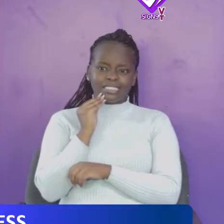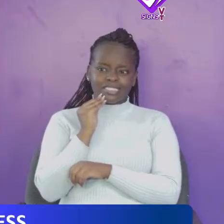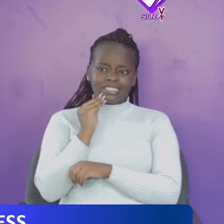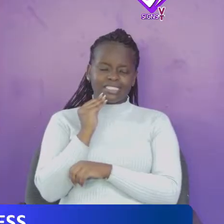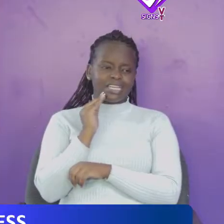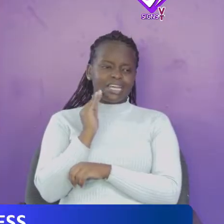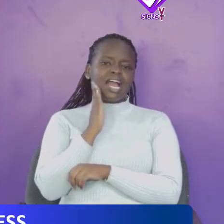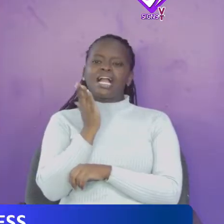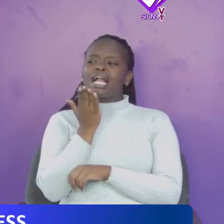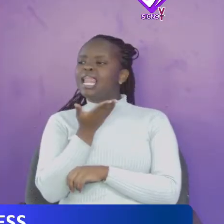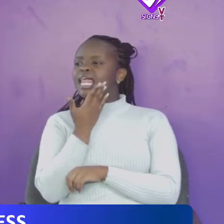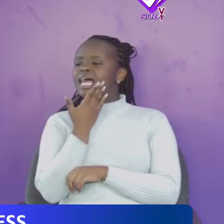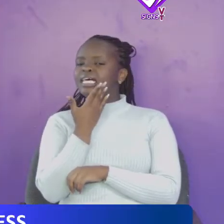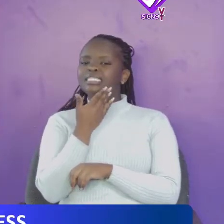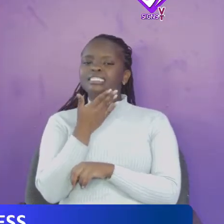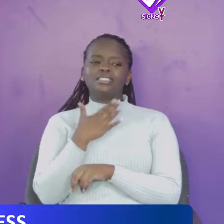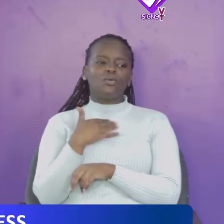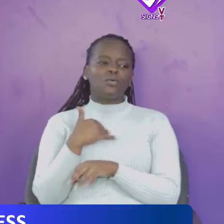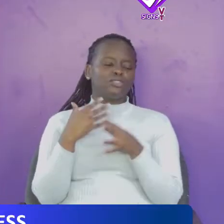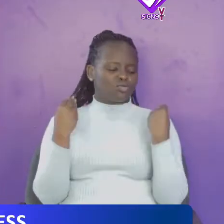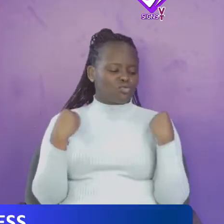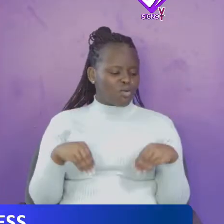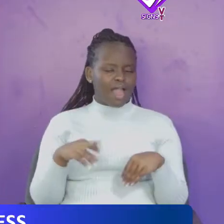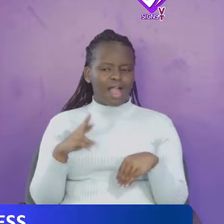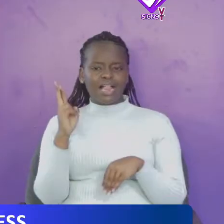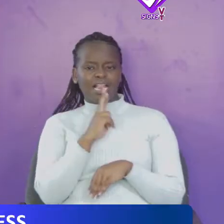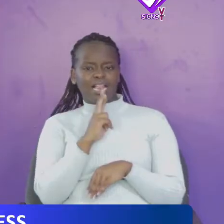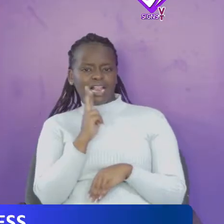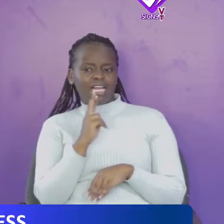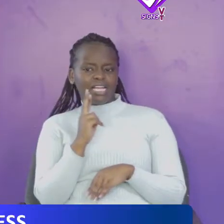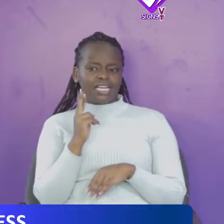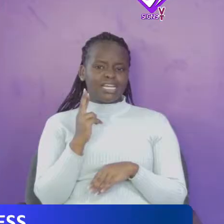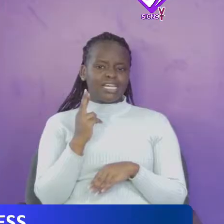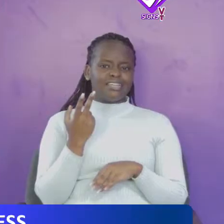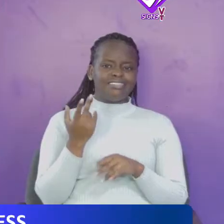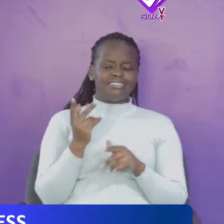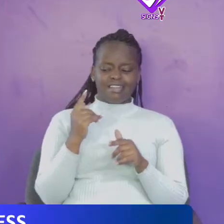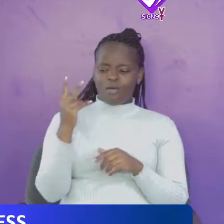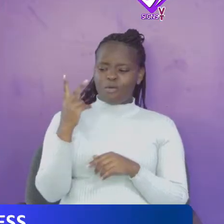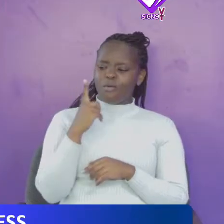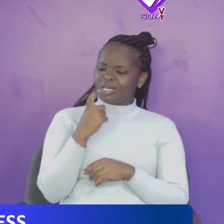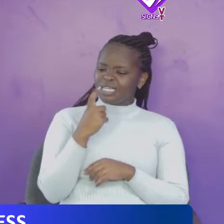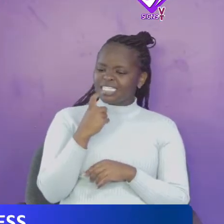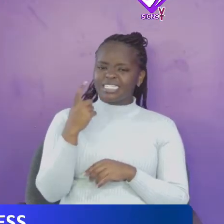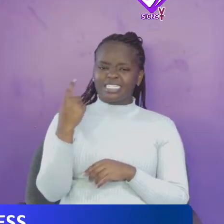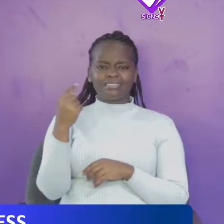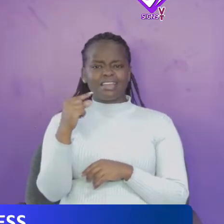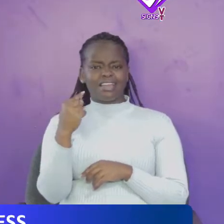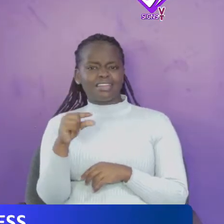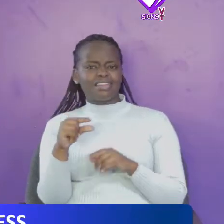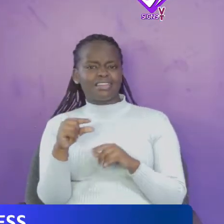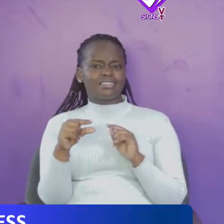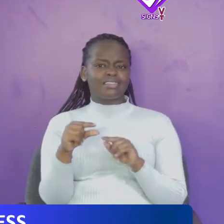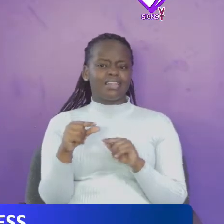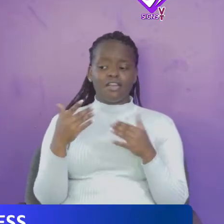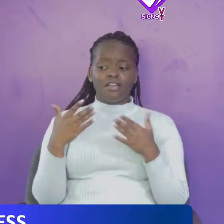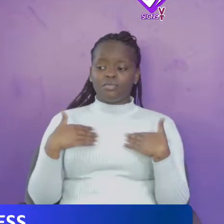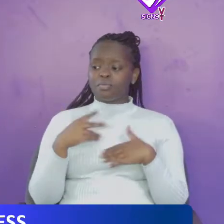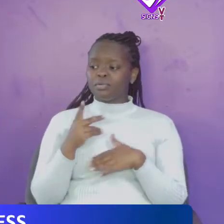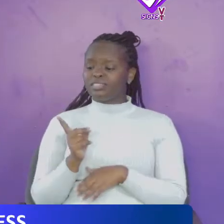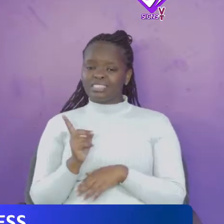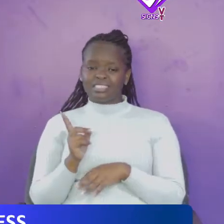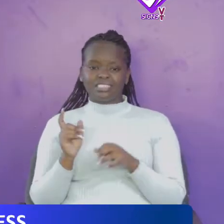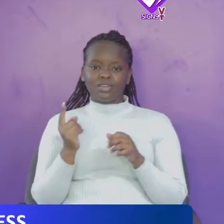colors. You want to wear It is a white. red pants, white, green. Now for these individuals, they can only